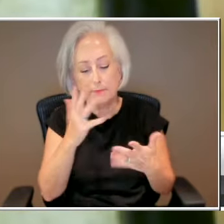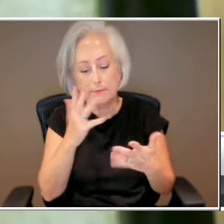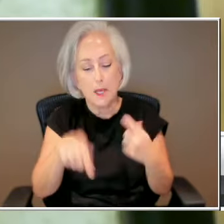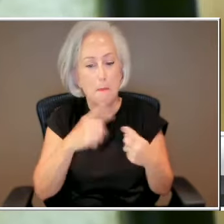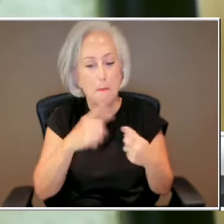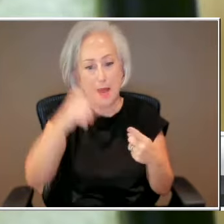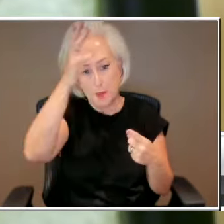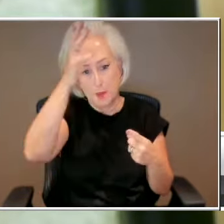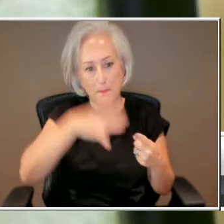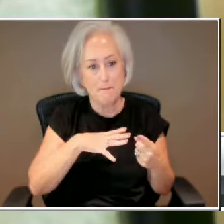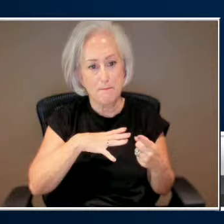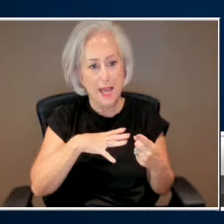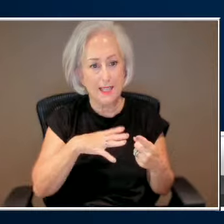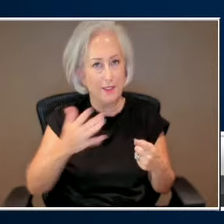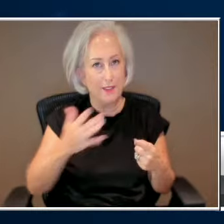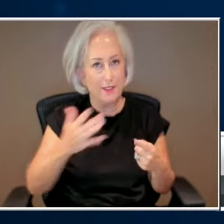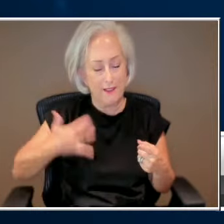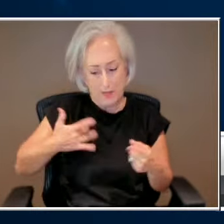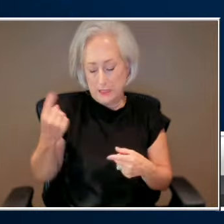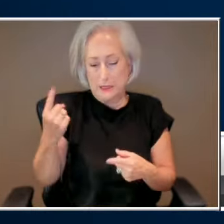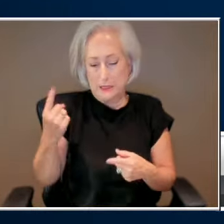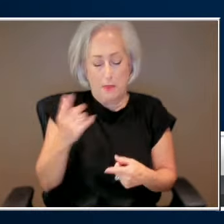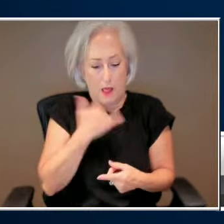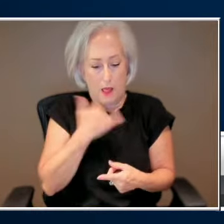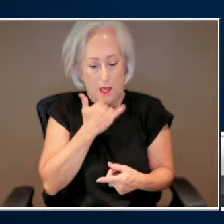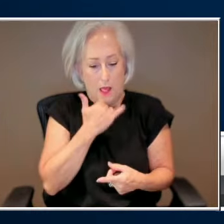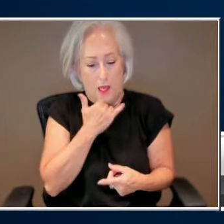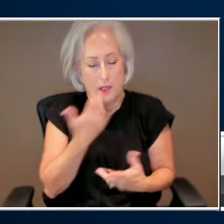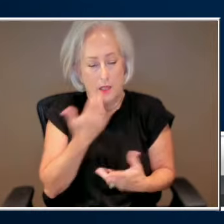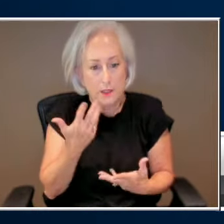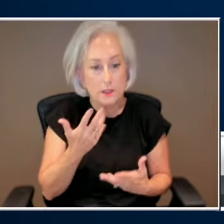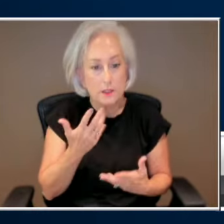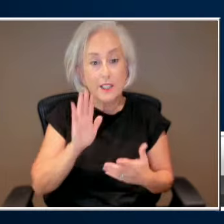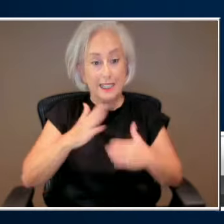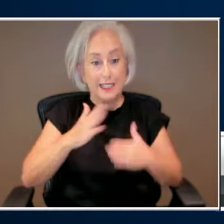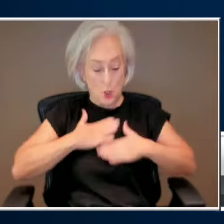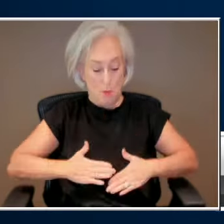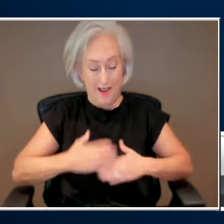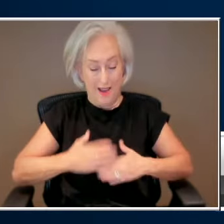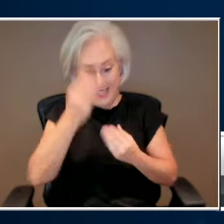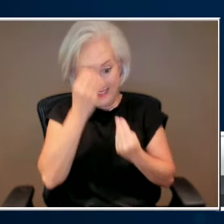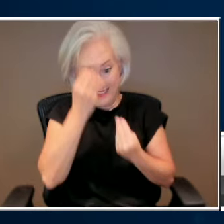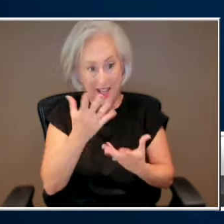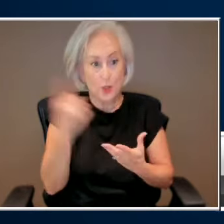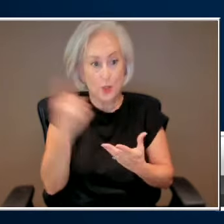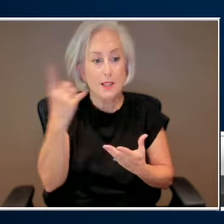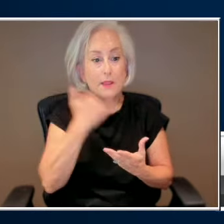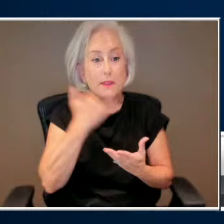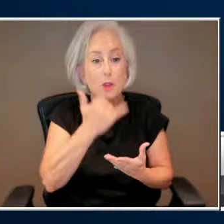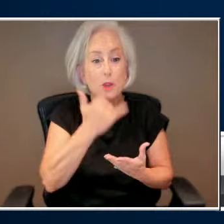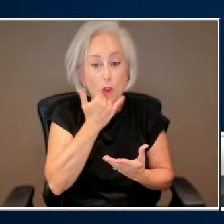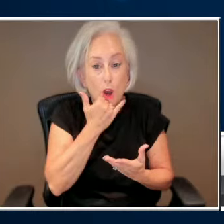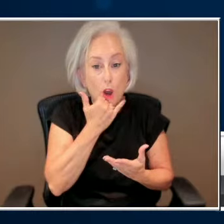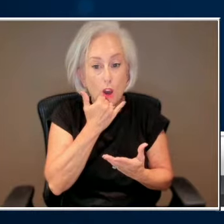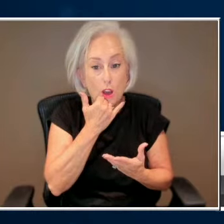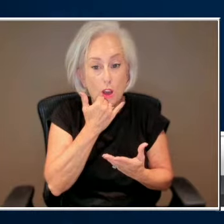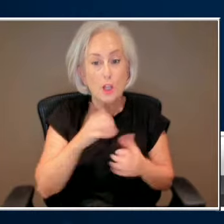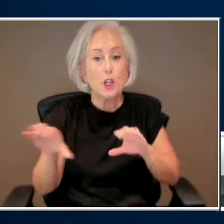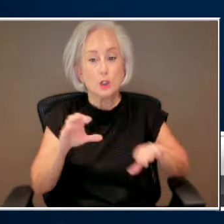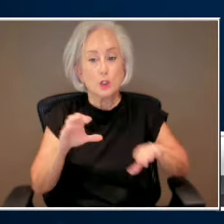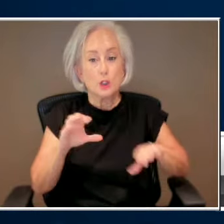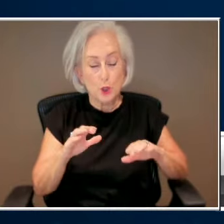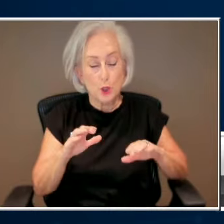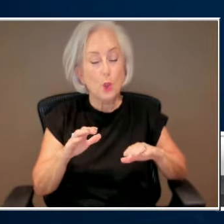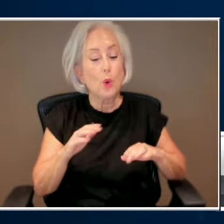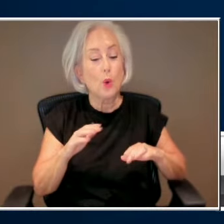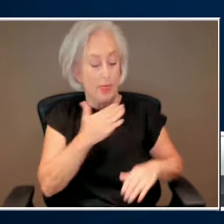I mean, it's your body telling you that something's wrong. So it's do the breast exams, do the monthly ones, and